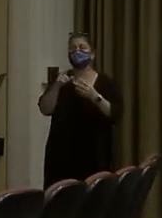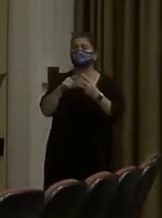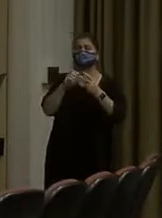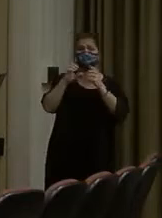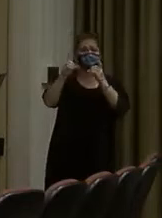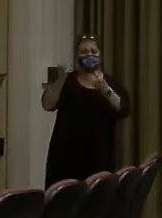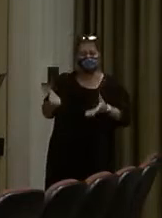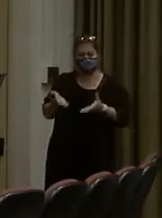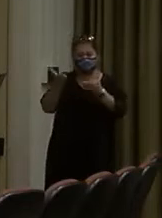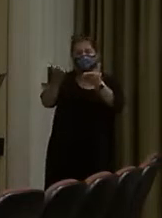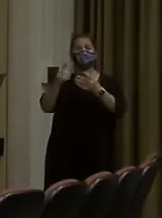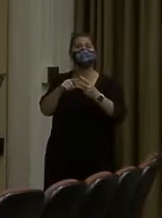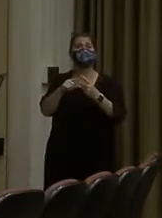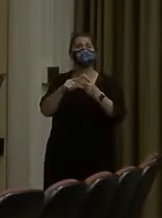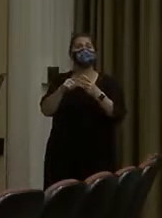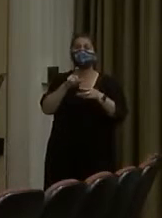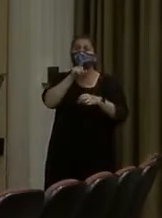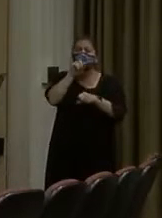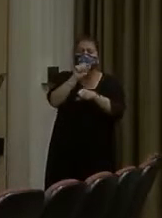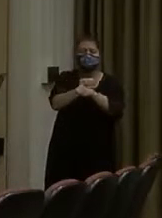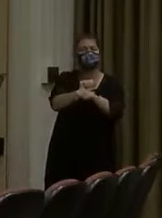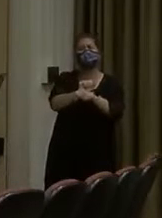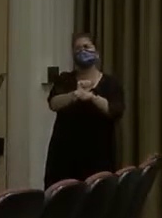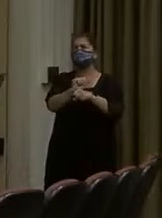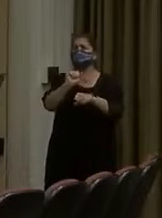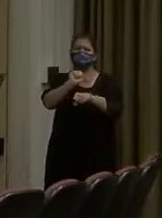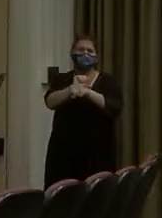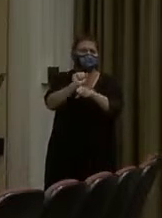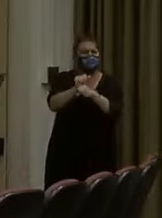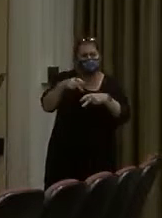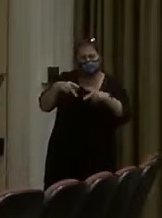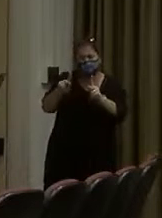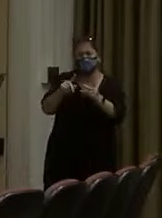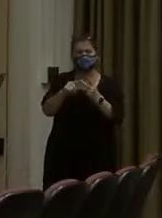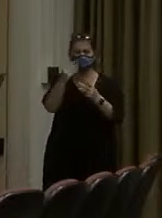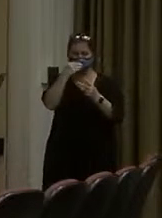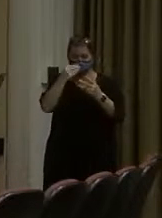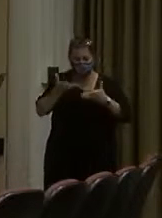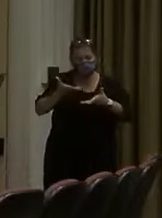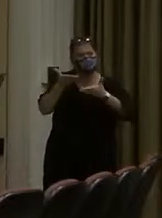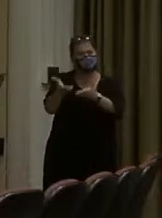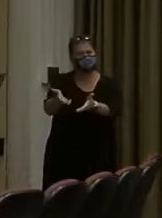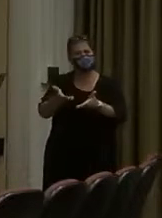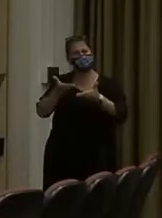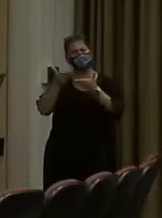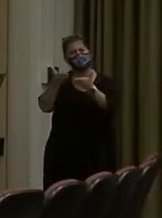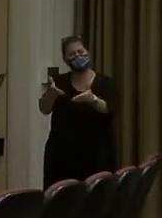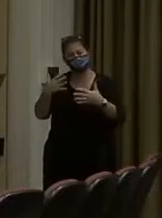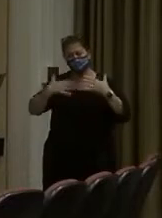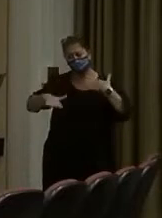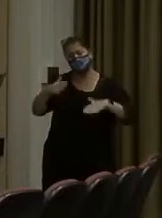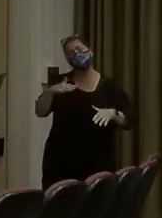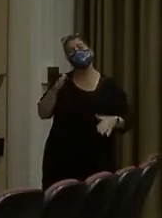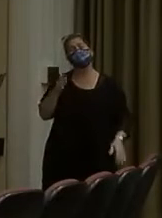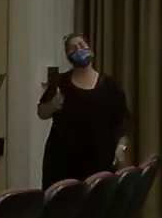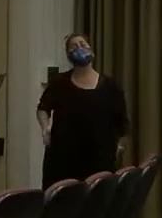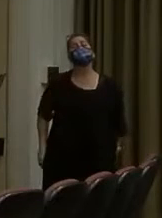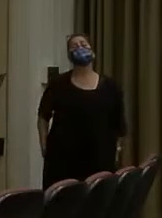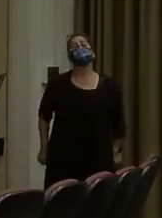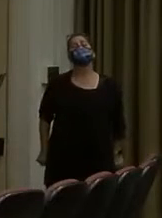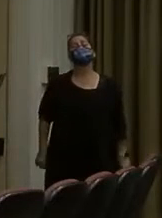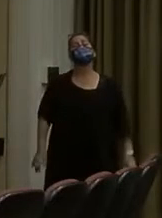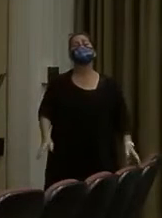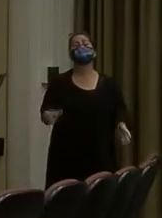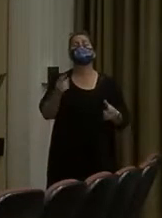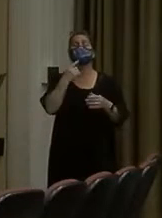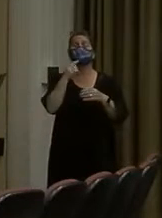be provided, for true employment opportunities, for food and other necessities of life, clothing, etc.